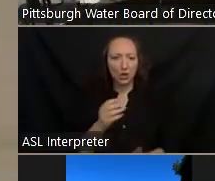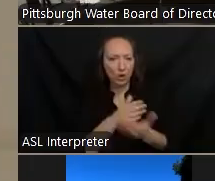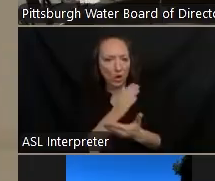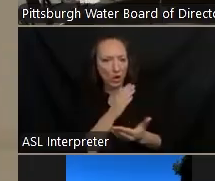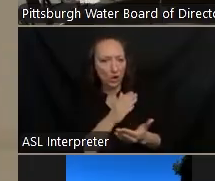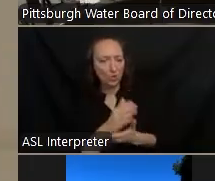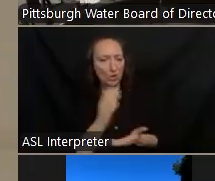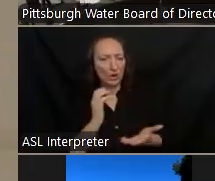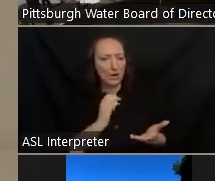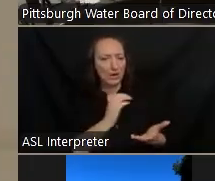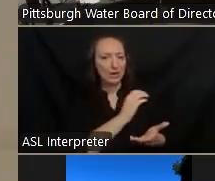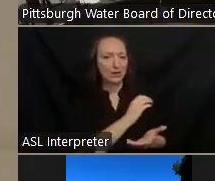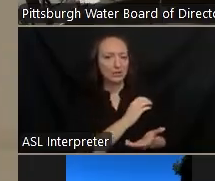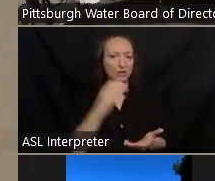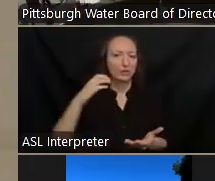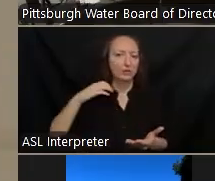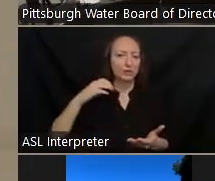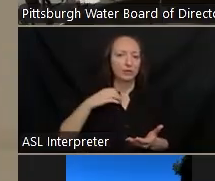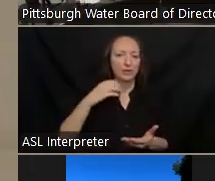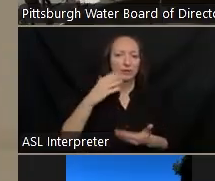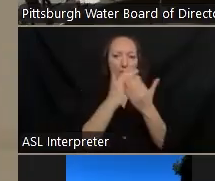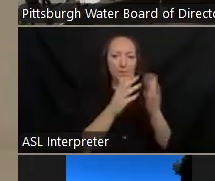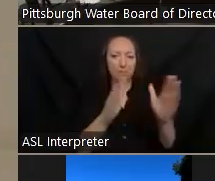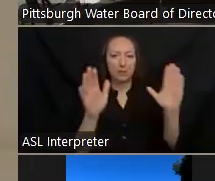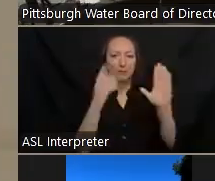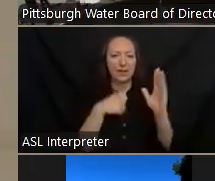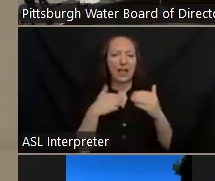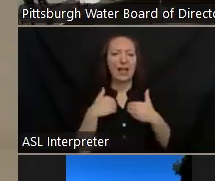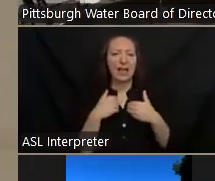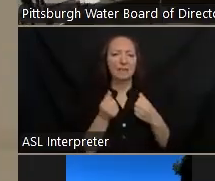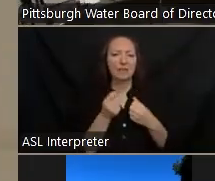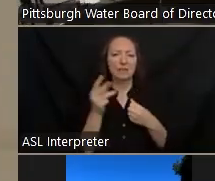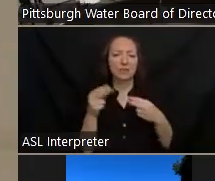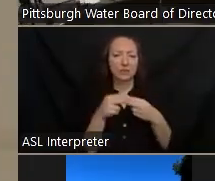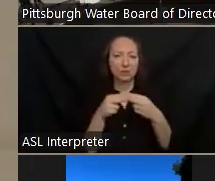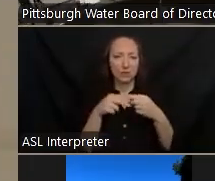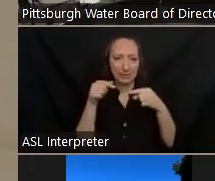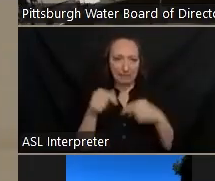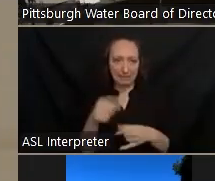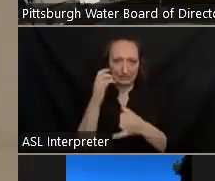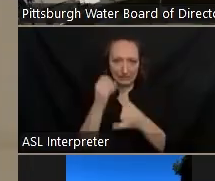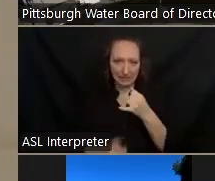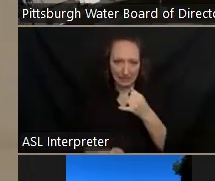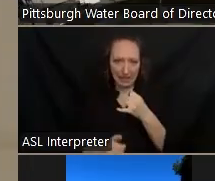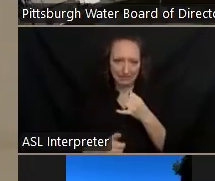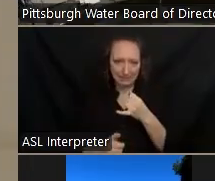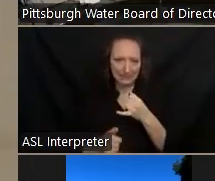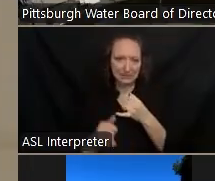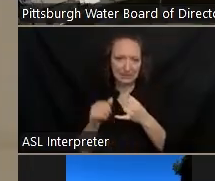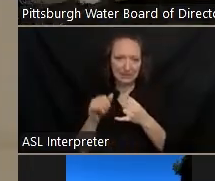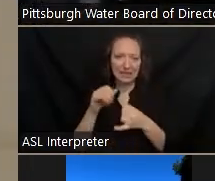little bit today with my reports. I'm going to have some slides. Promise this will be the last light dimming we'll be doing of the meeting.